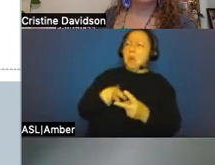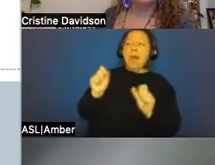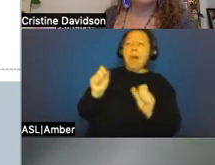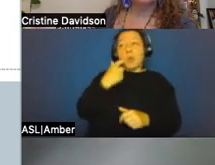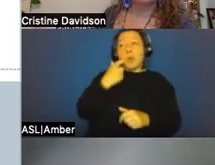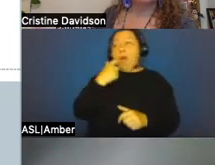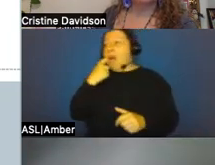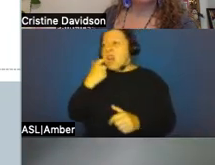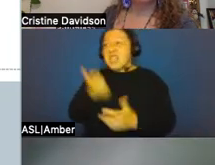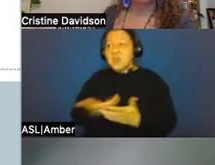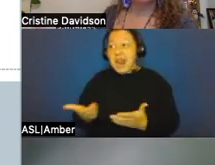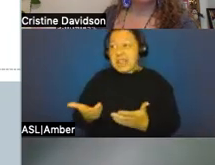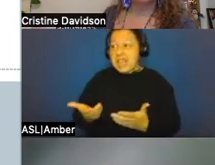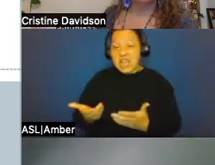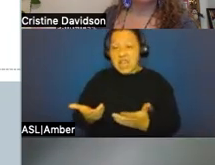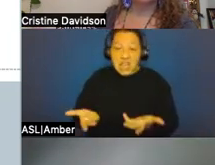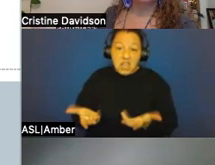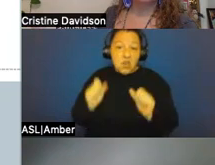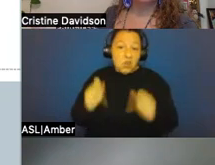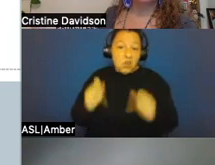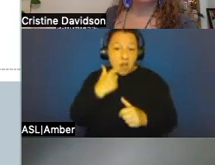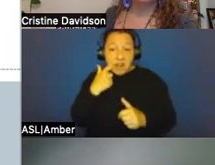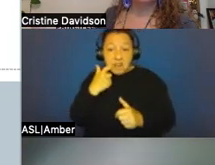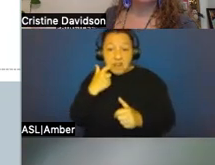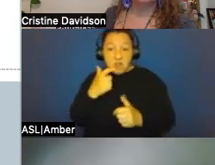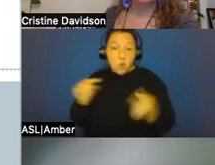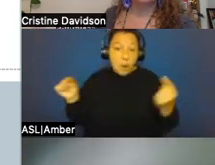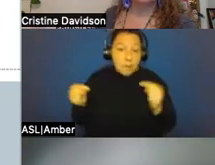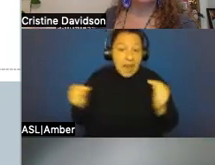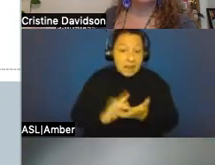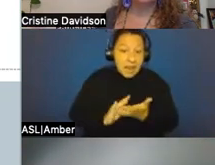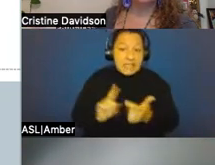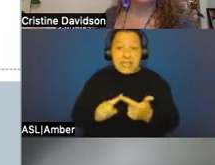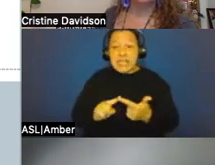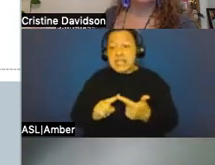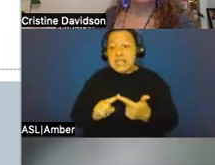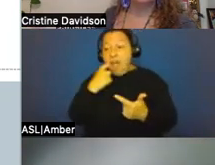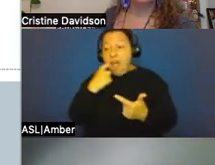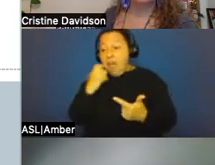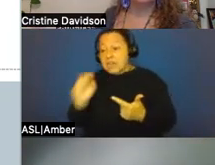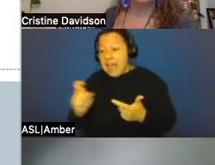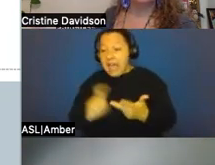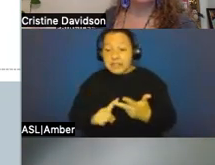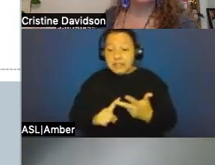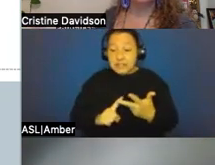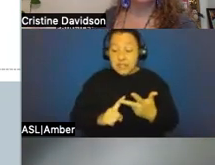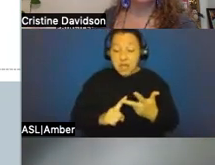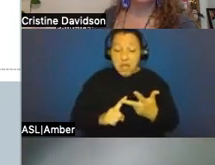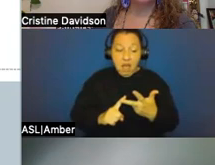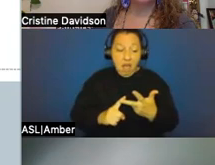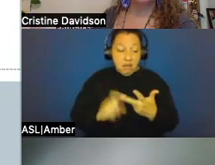You can be addicted to painkillers, you can be addicted to sex, you can be addicted to, you